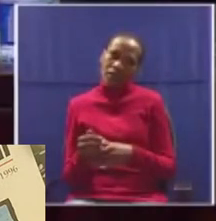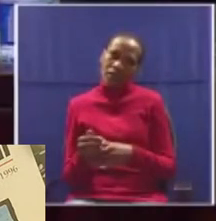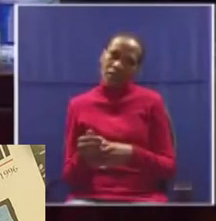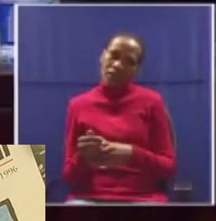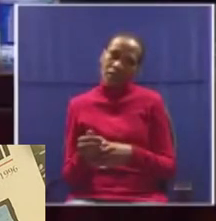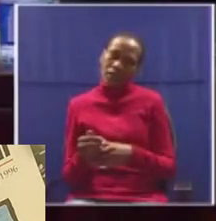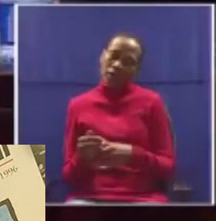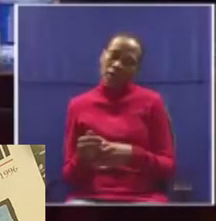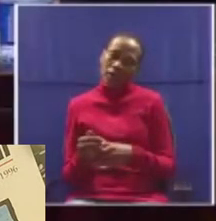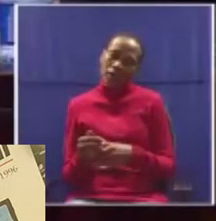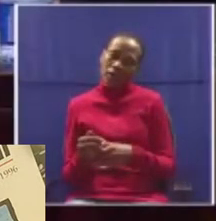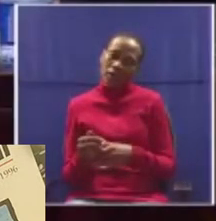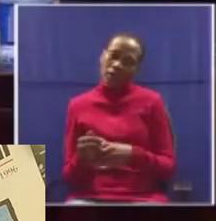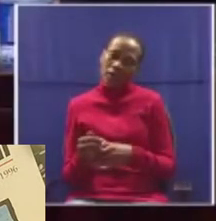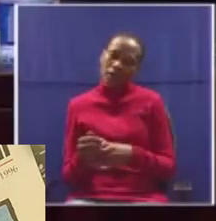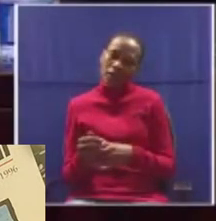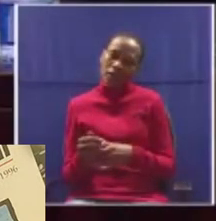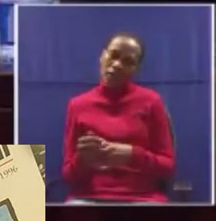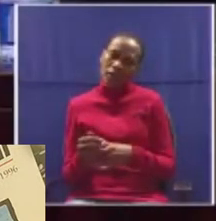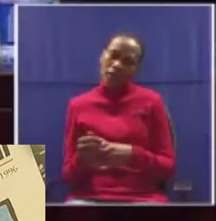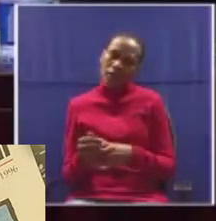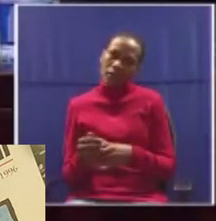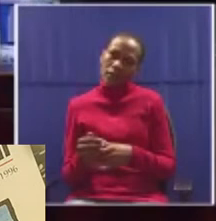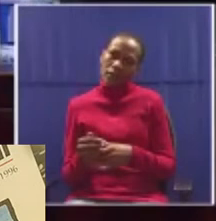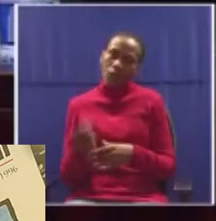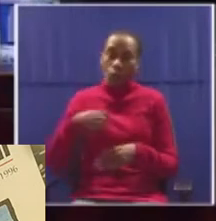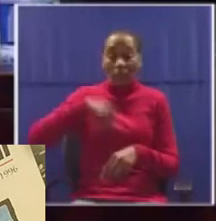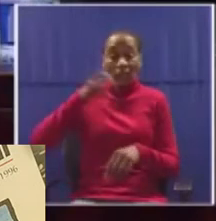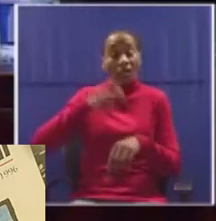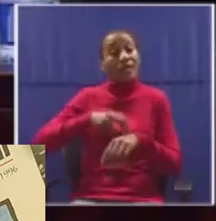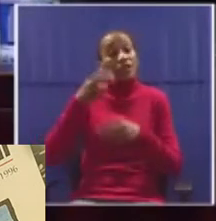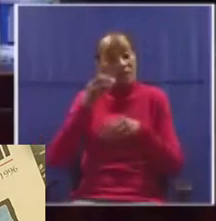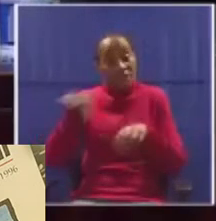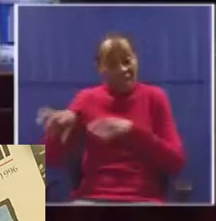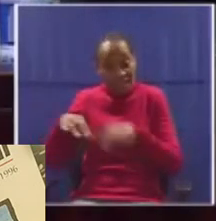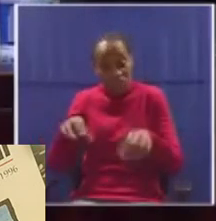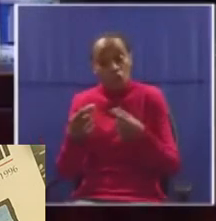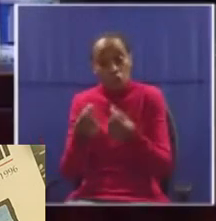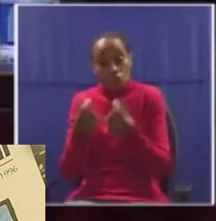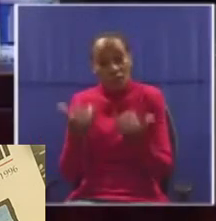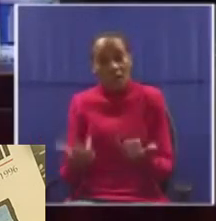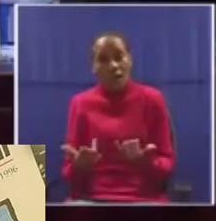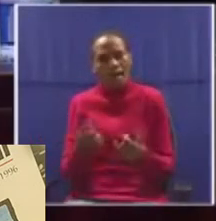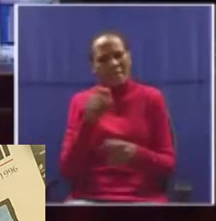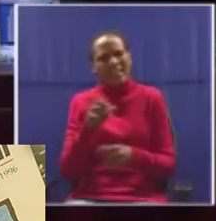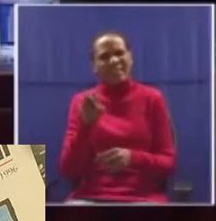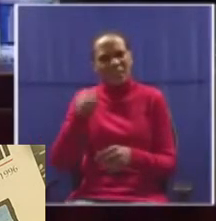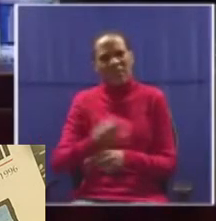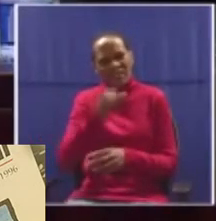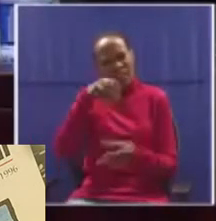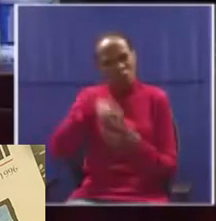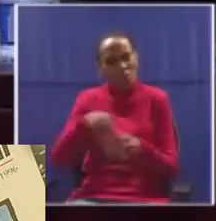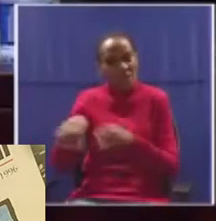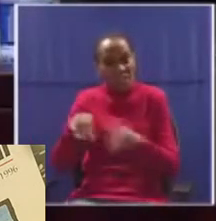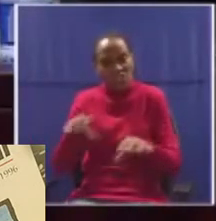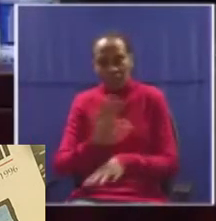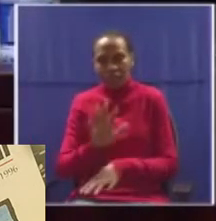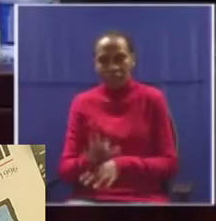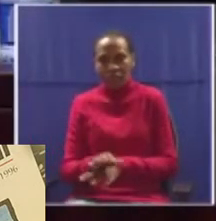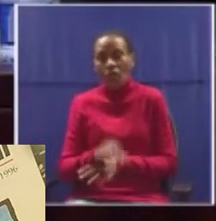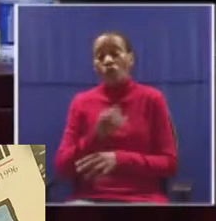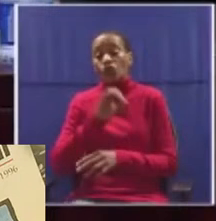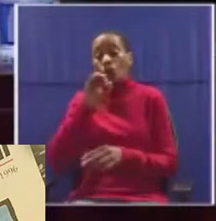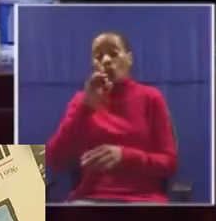high-risk jurisdiction subject to a call for Action which does not apply to South Africa the financial